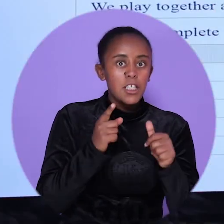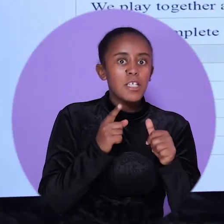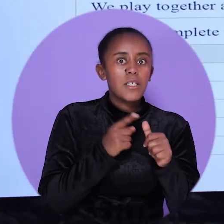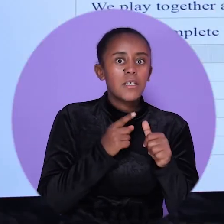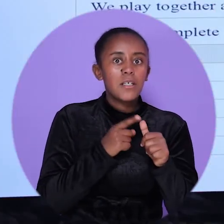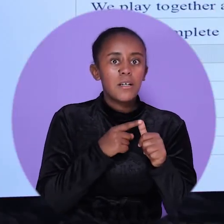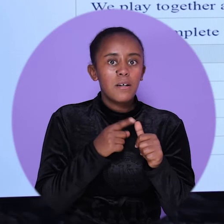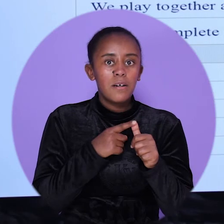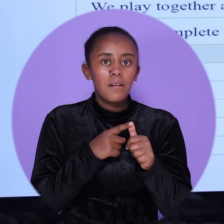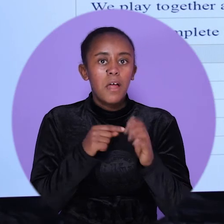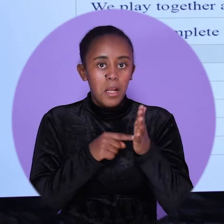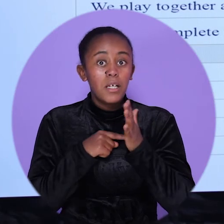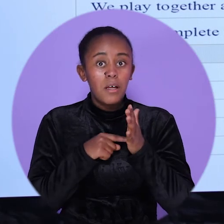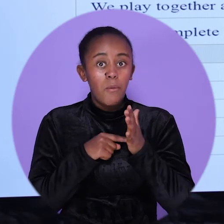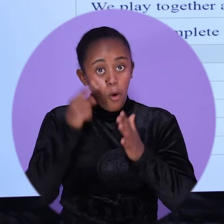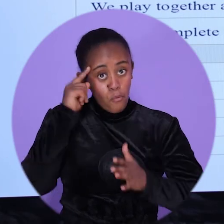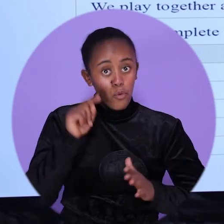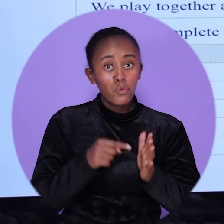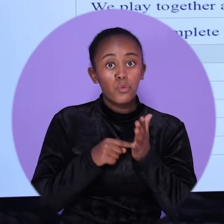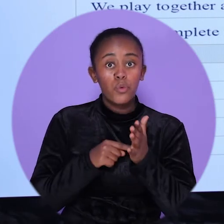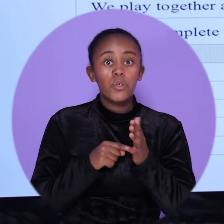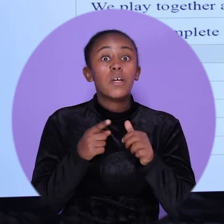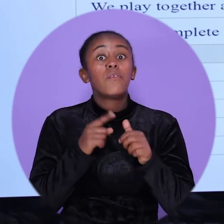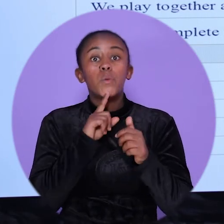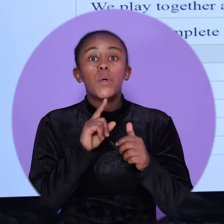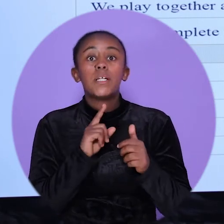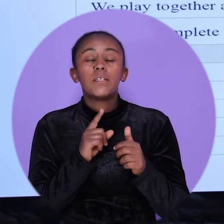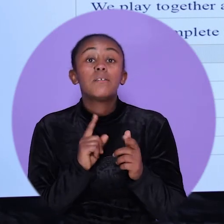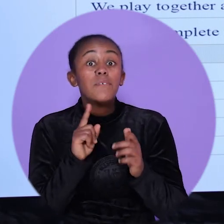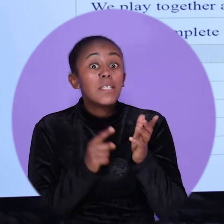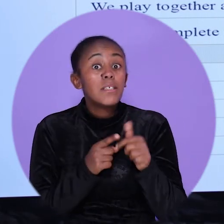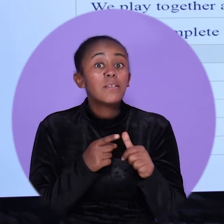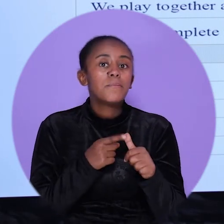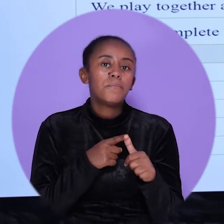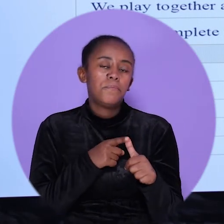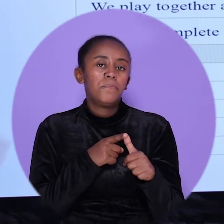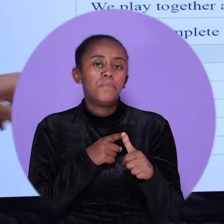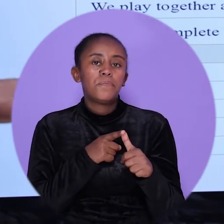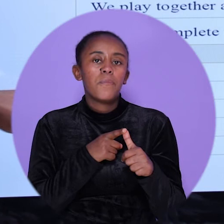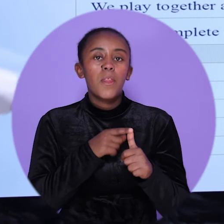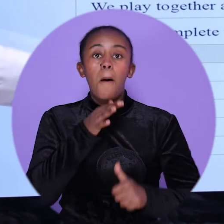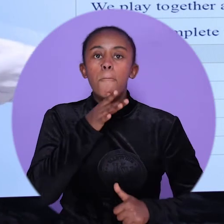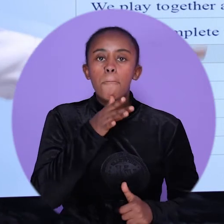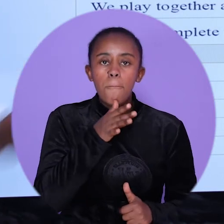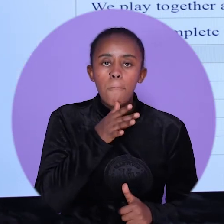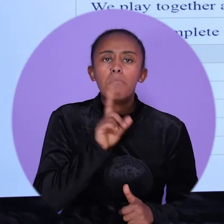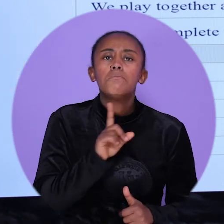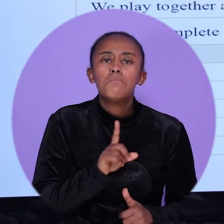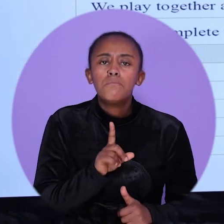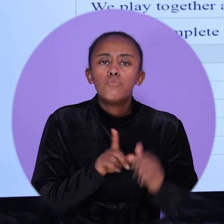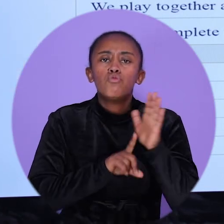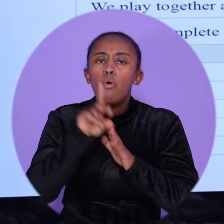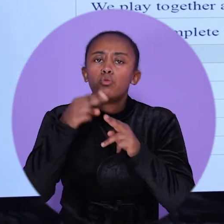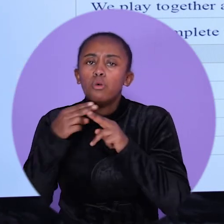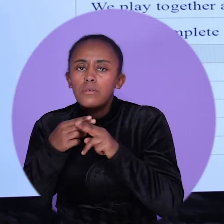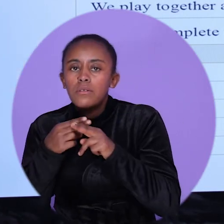one is give as an example for you. The first one is given as an example for you. Mother is tall. Is